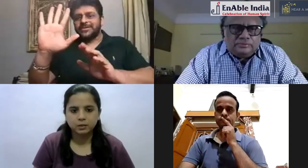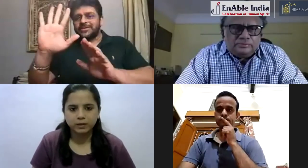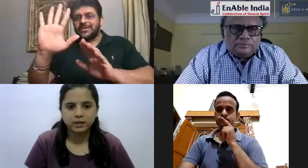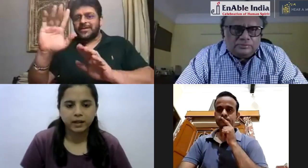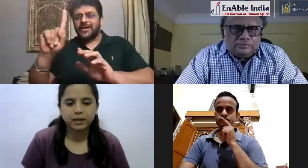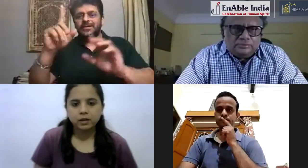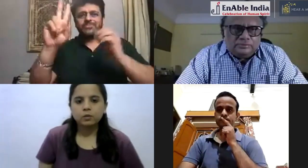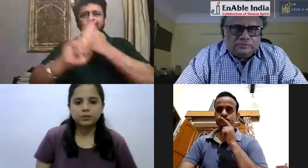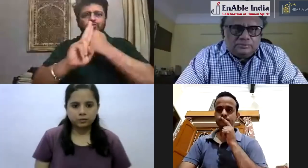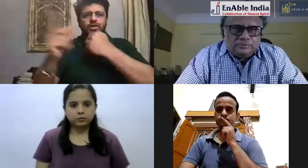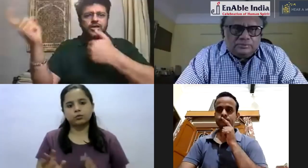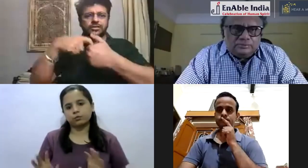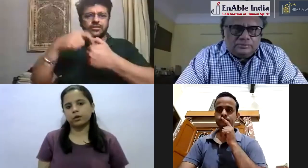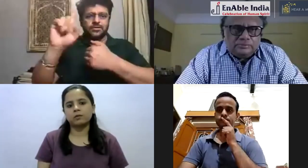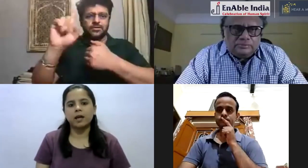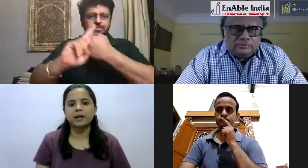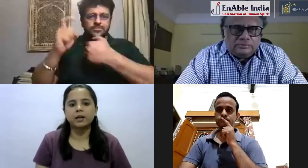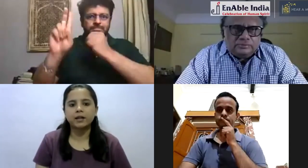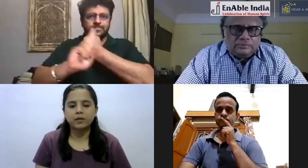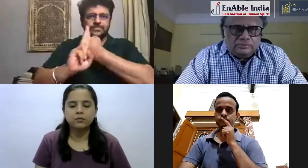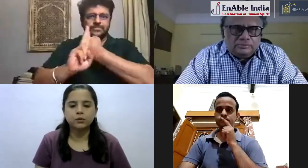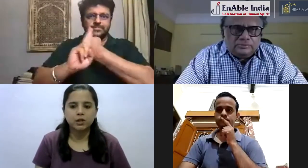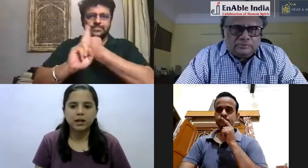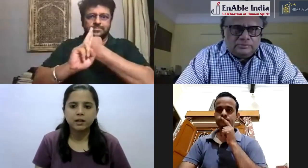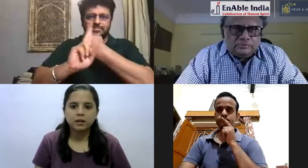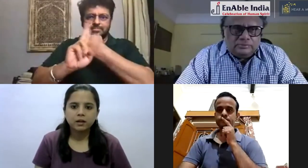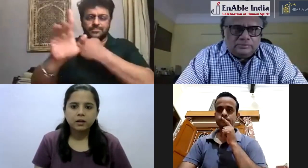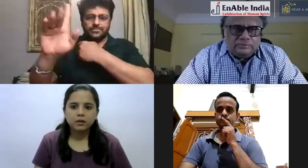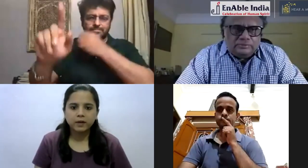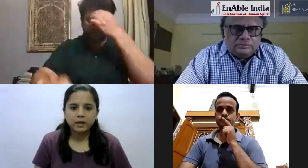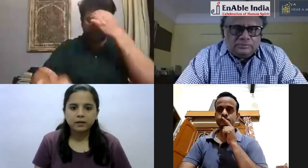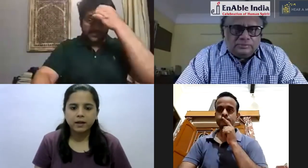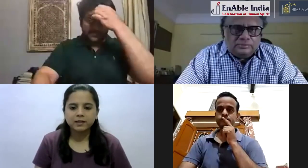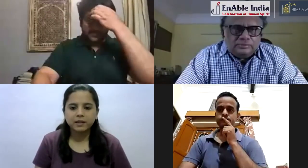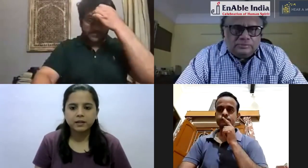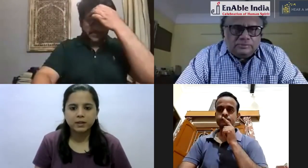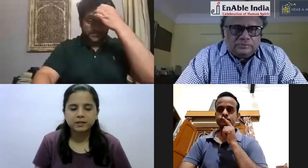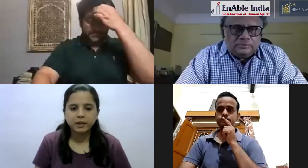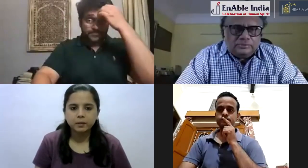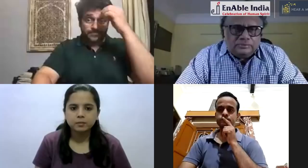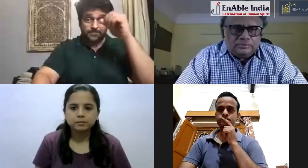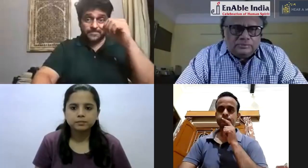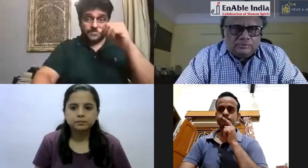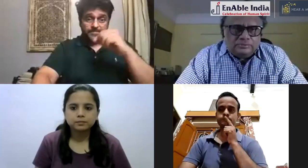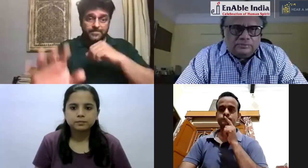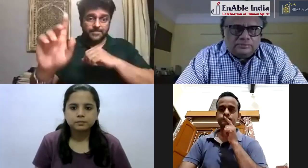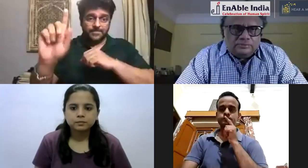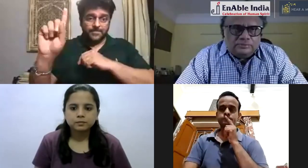ask once again. So for a clarity, can we have Tushar? If he can translate it once again.